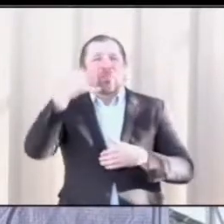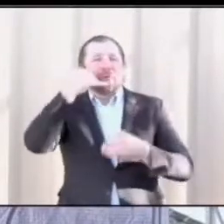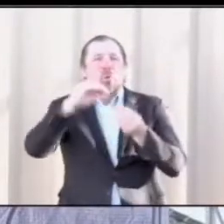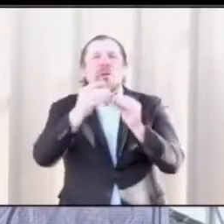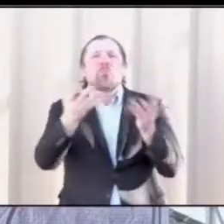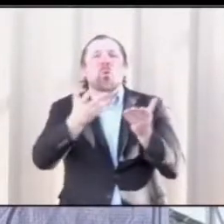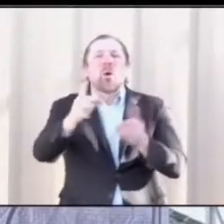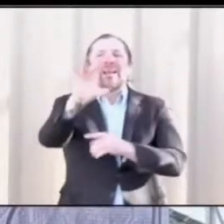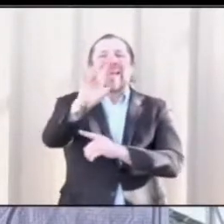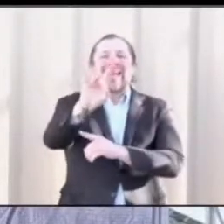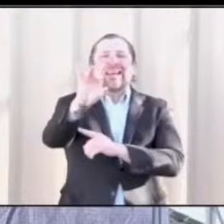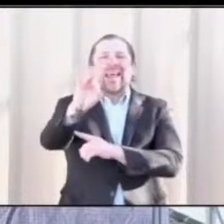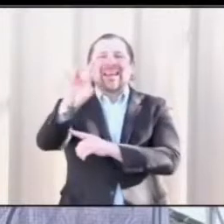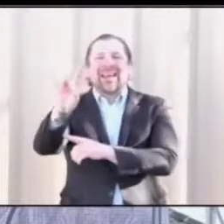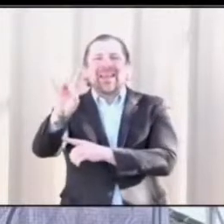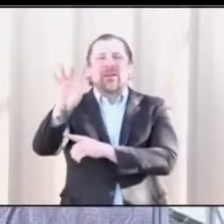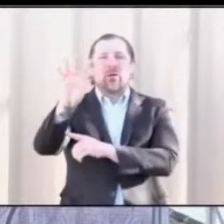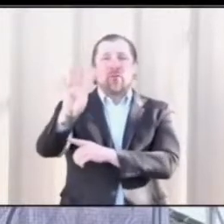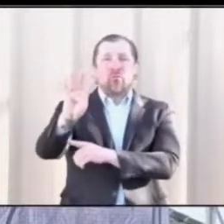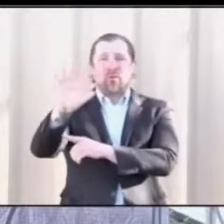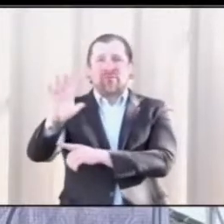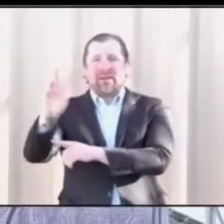is